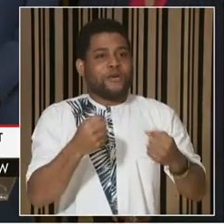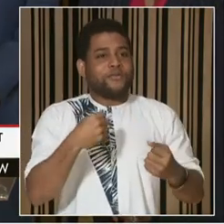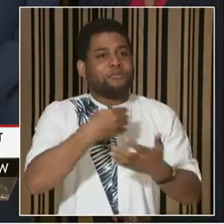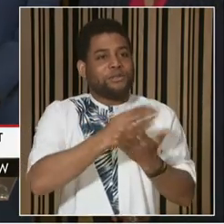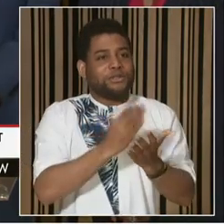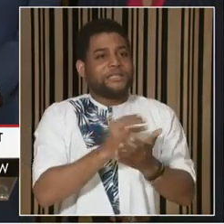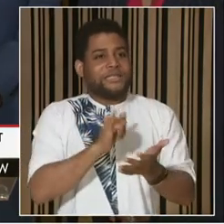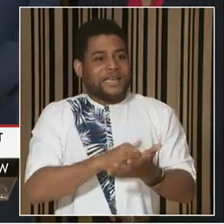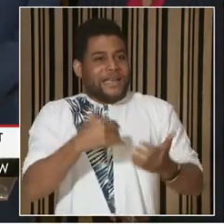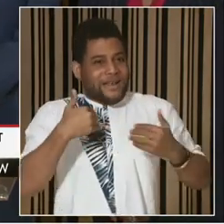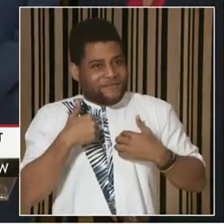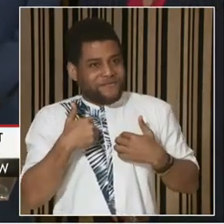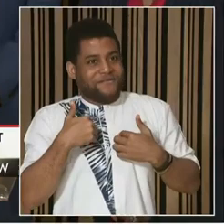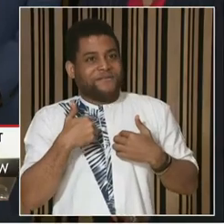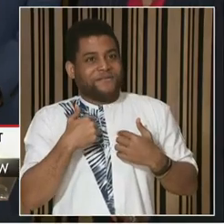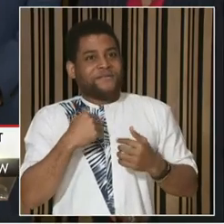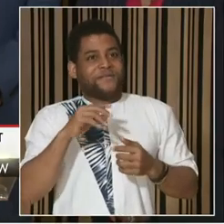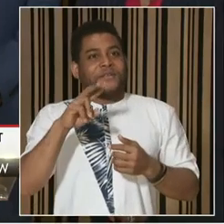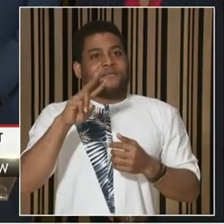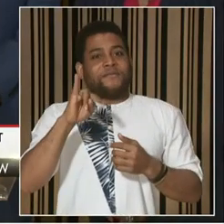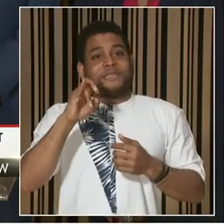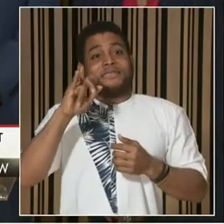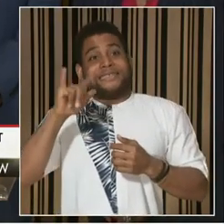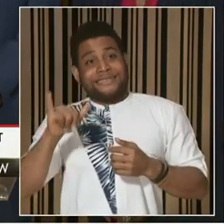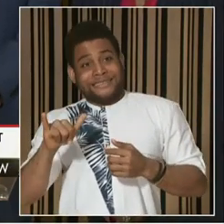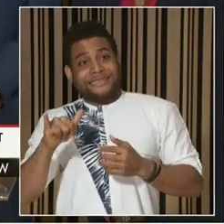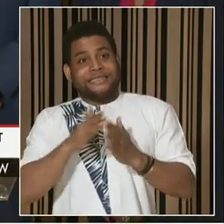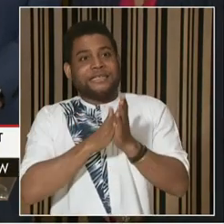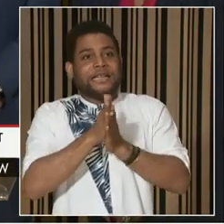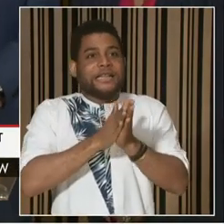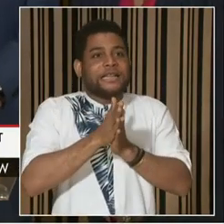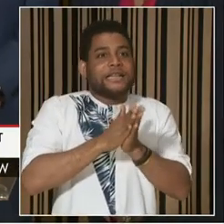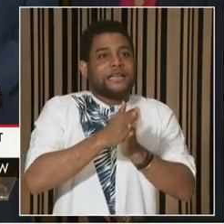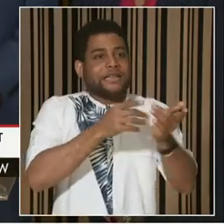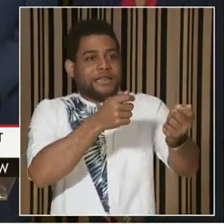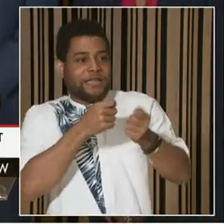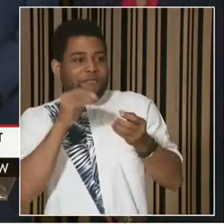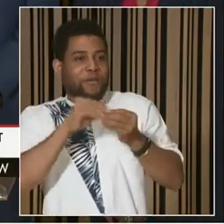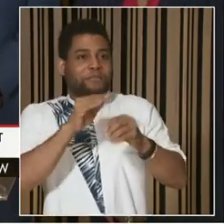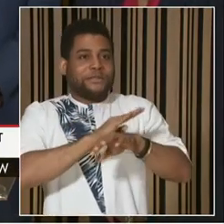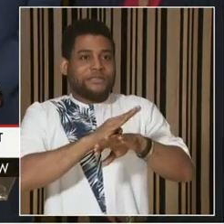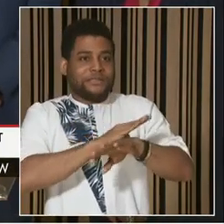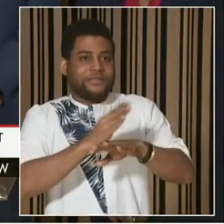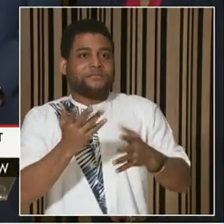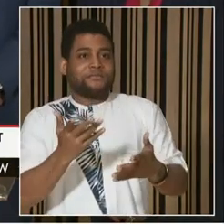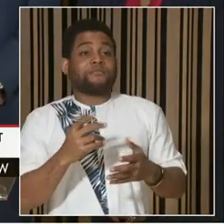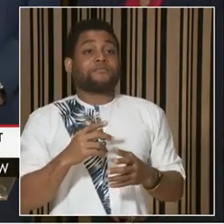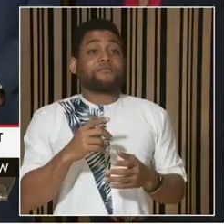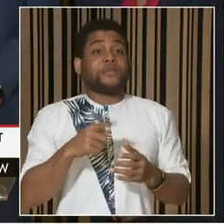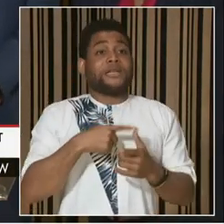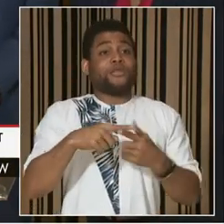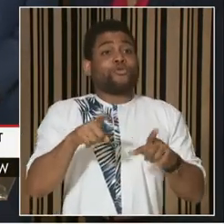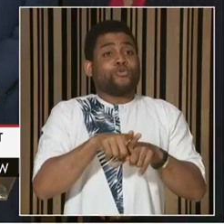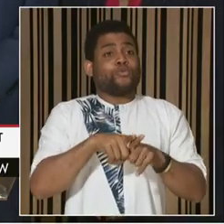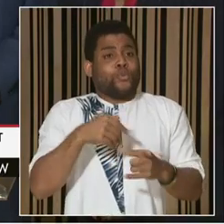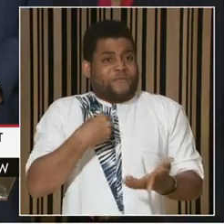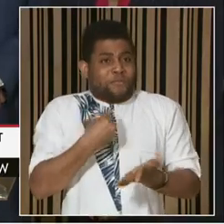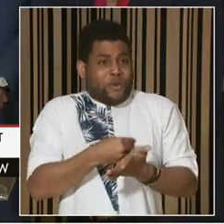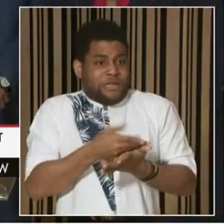vitality fund that will allow us to attract new businesses, that has money to attract